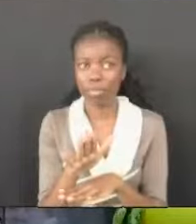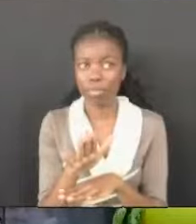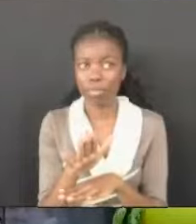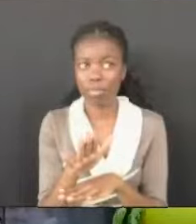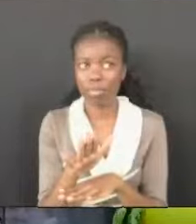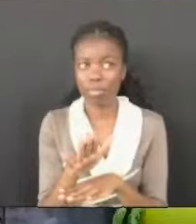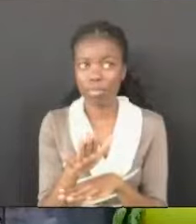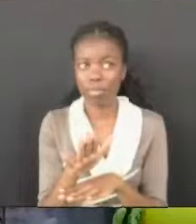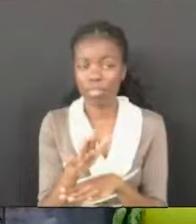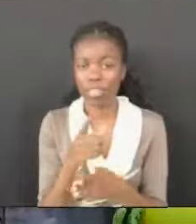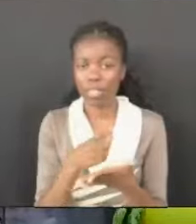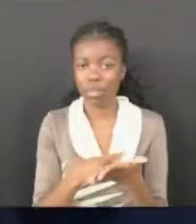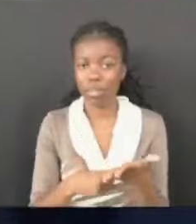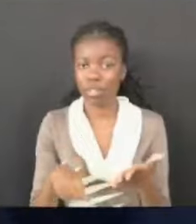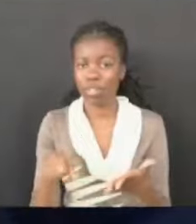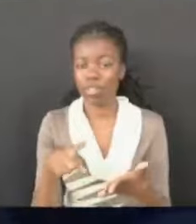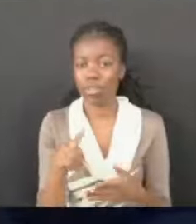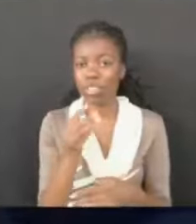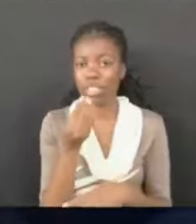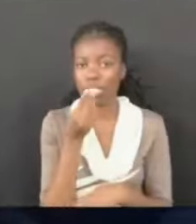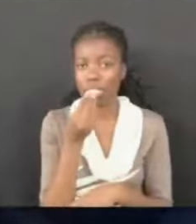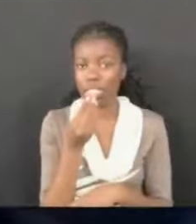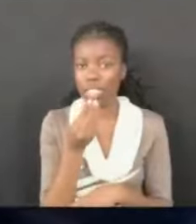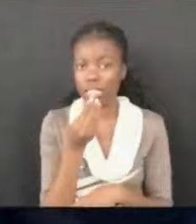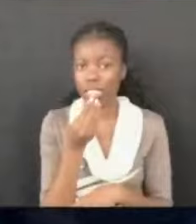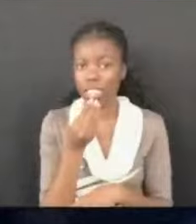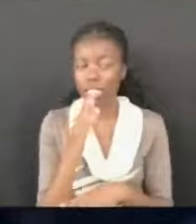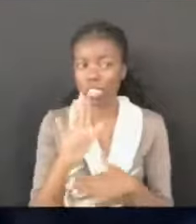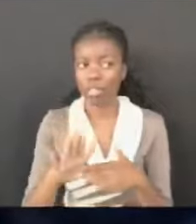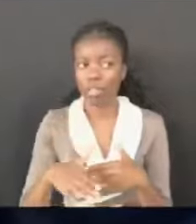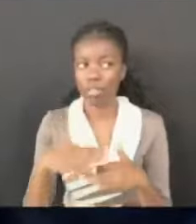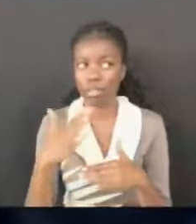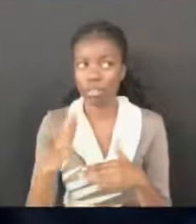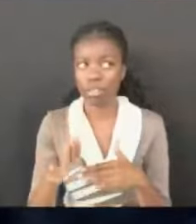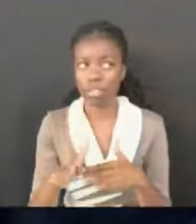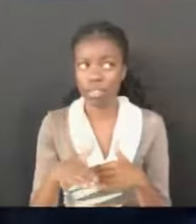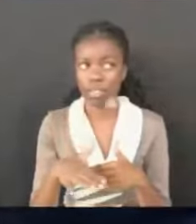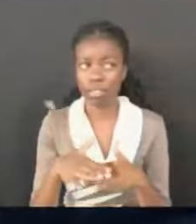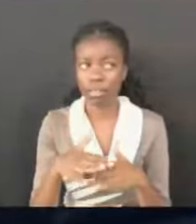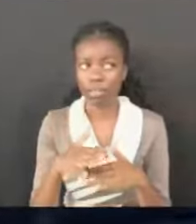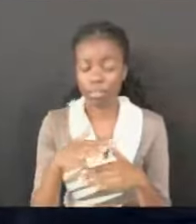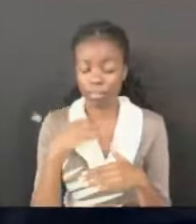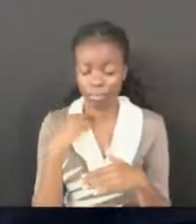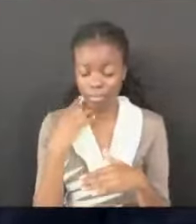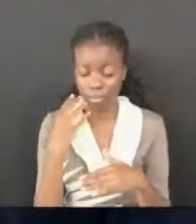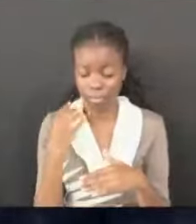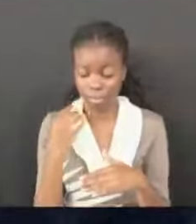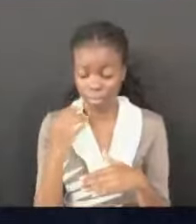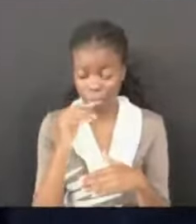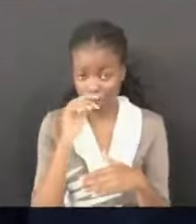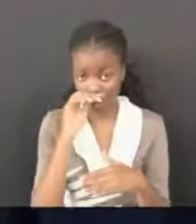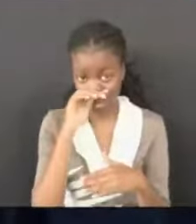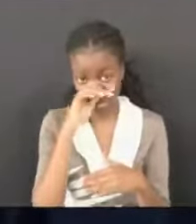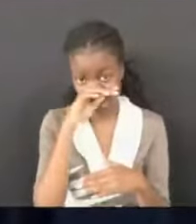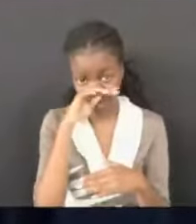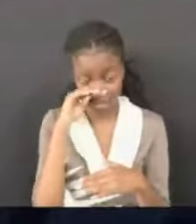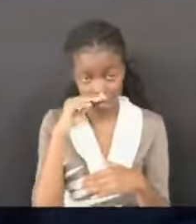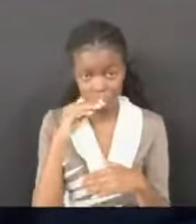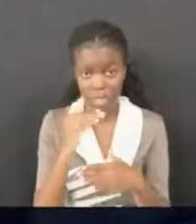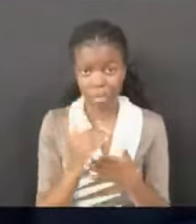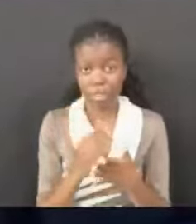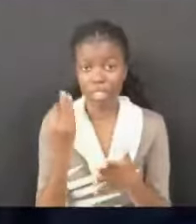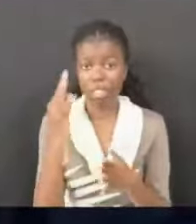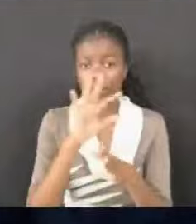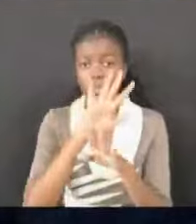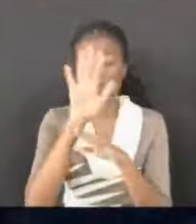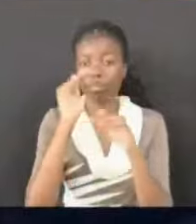we eat, and always take the breath of air